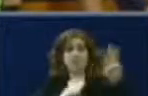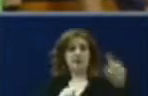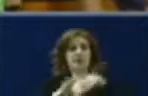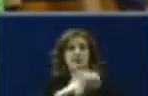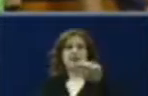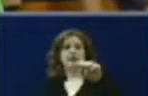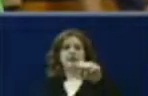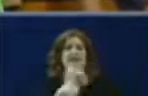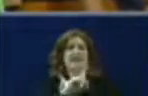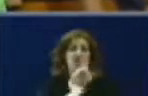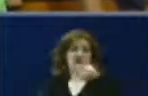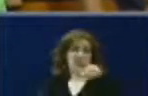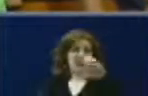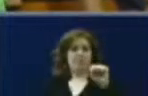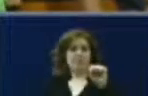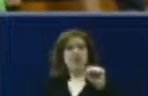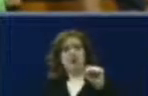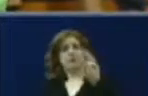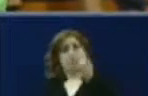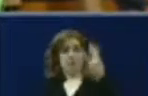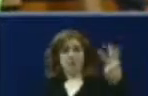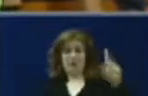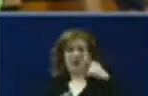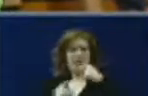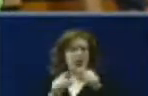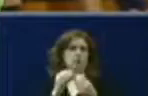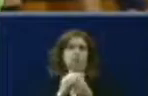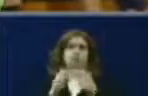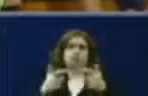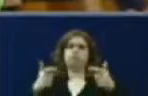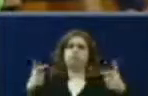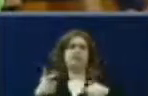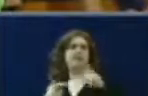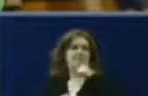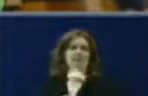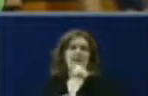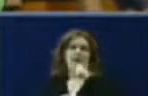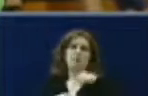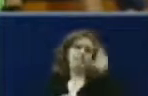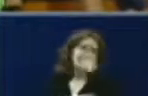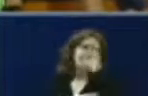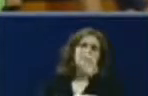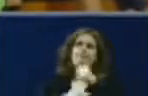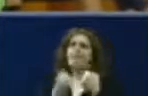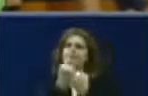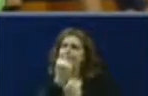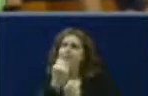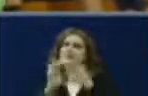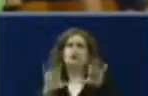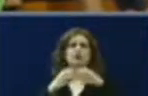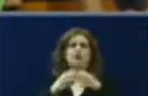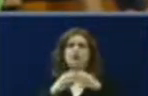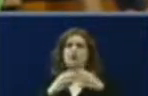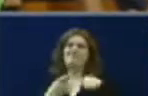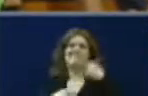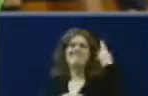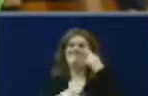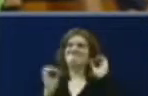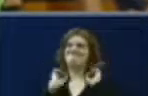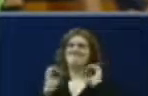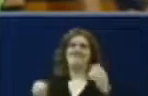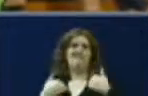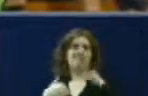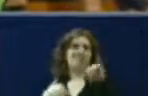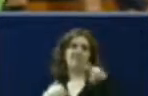DearJCPS.com, and it grows daily. We started this organization because we looked for a stakeholder advocacy group and realized that there was not one in